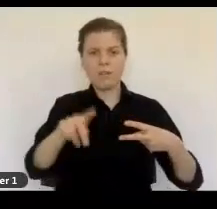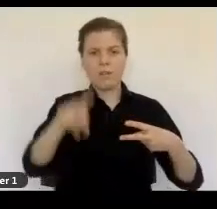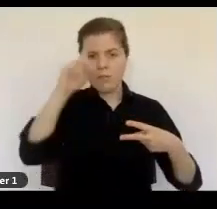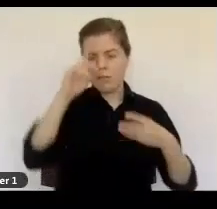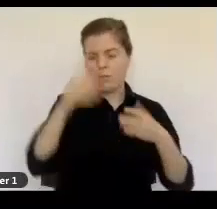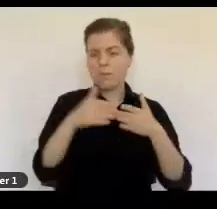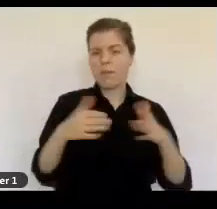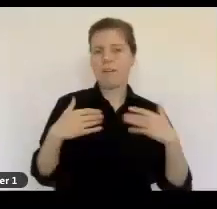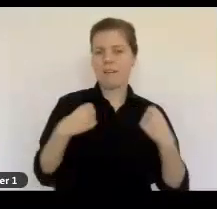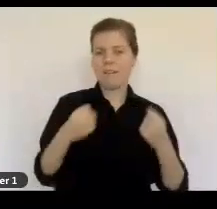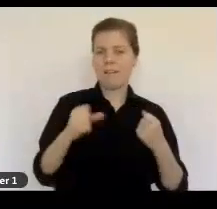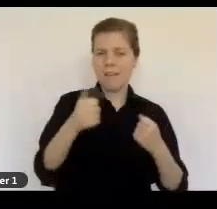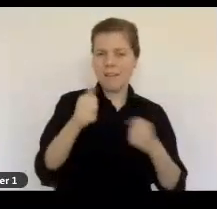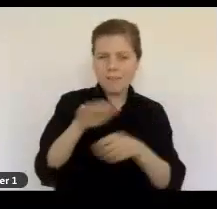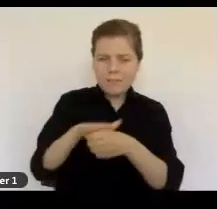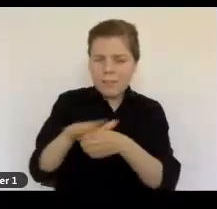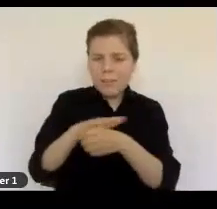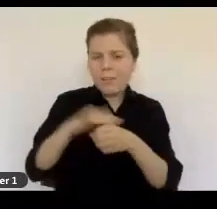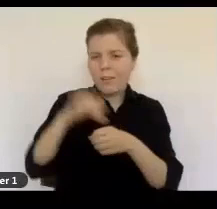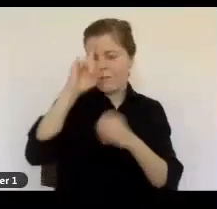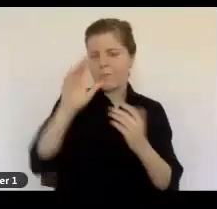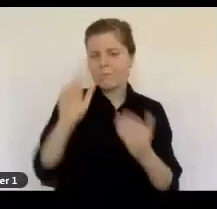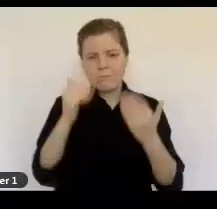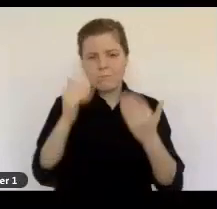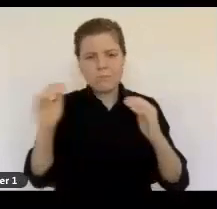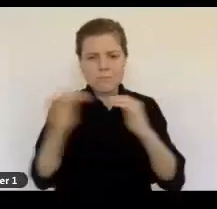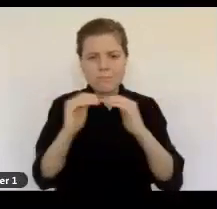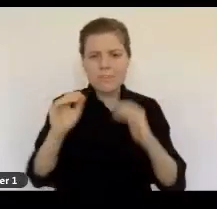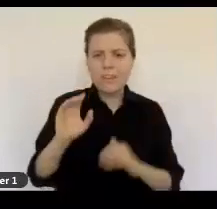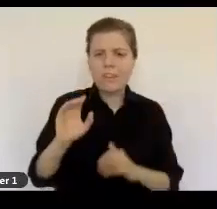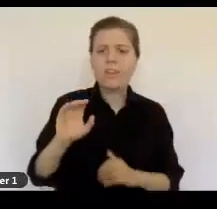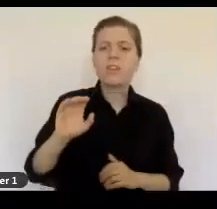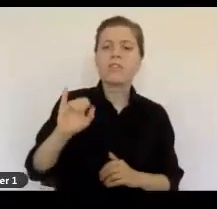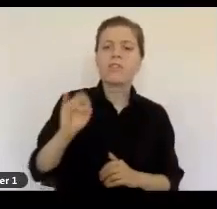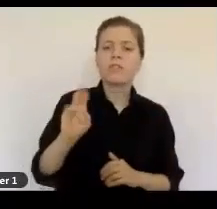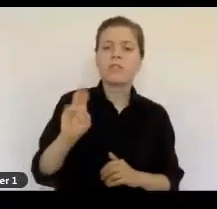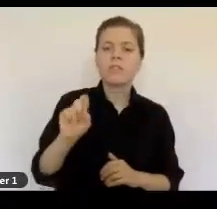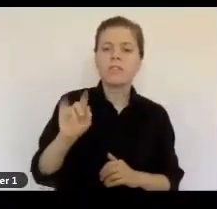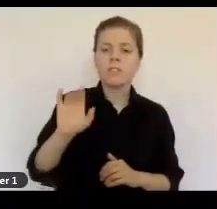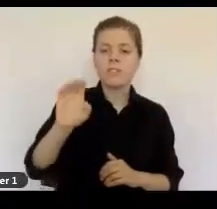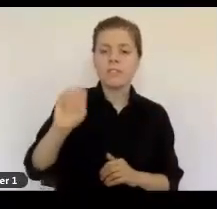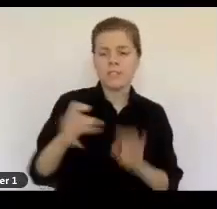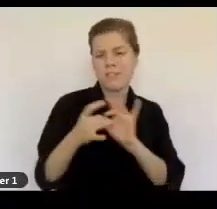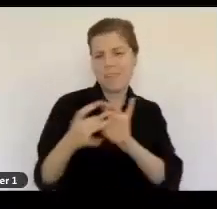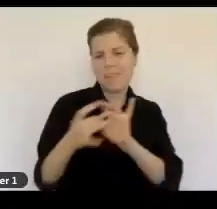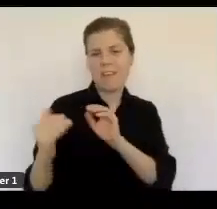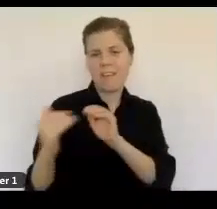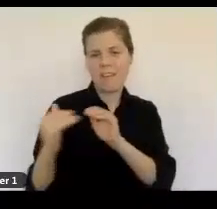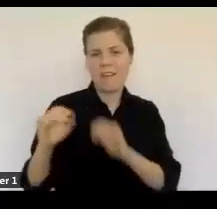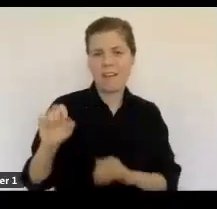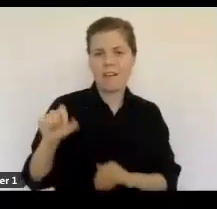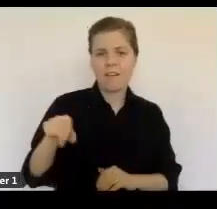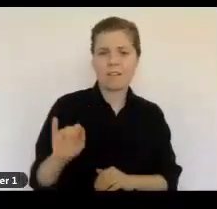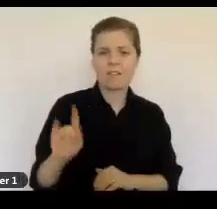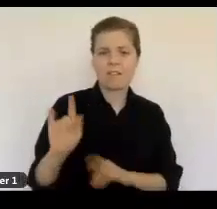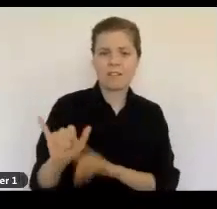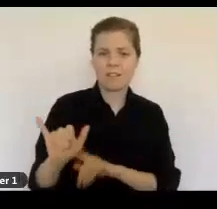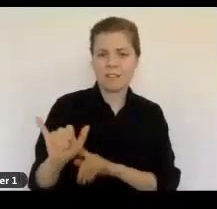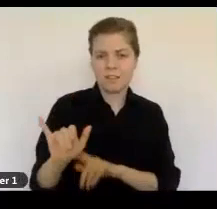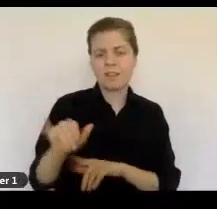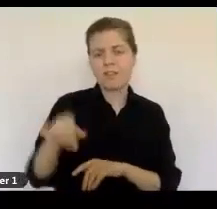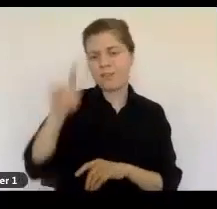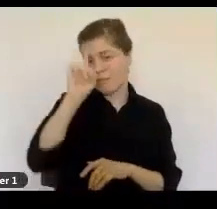as some of those opportunities for public health and other sectors to really bring forth this idea about justice, which is